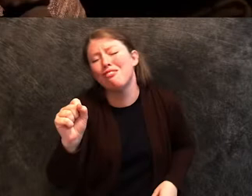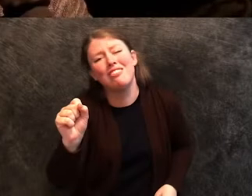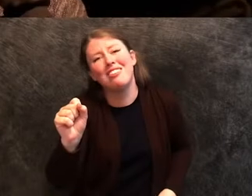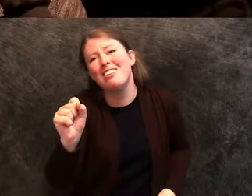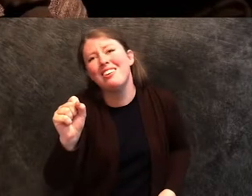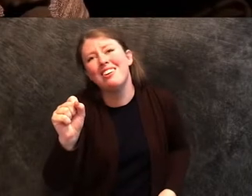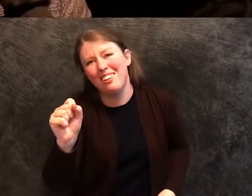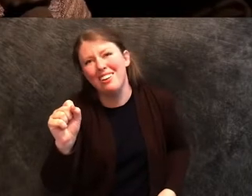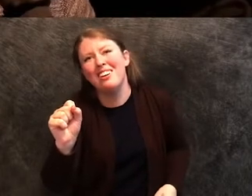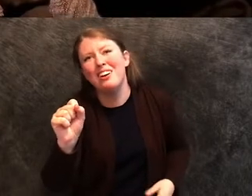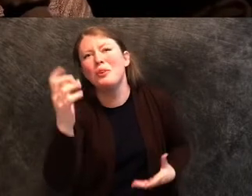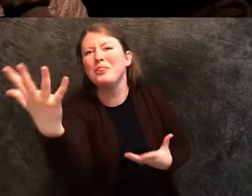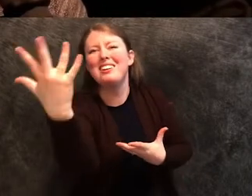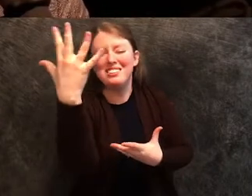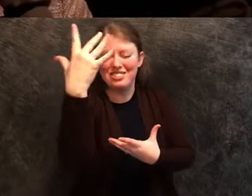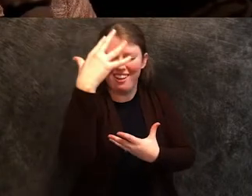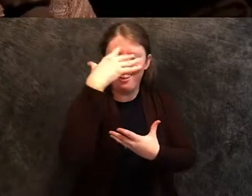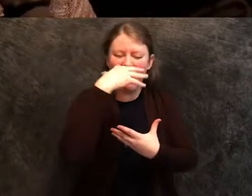other.